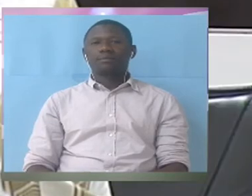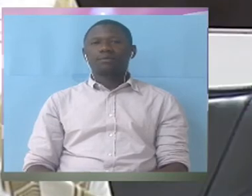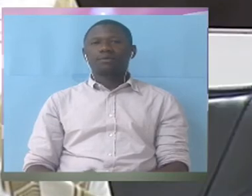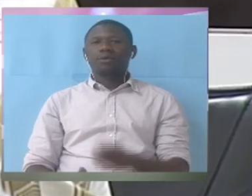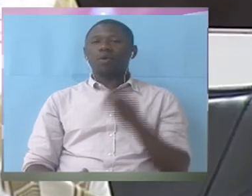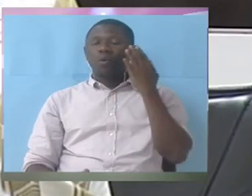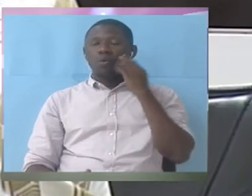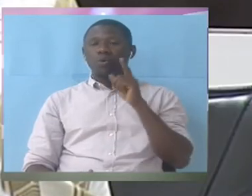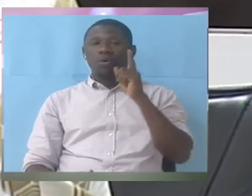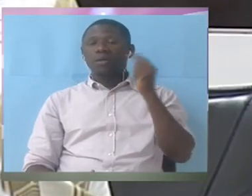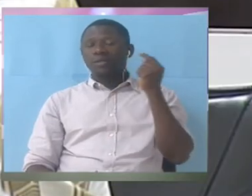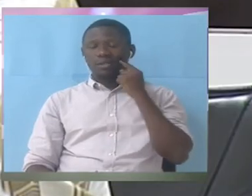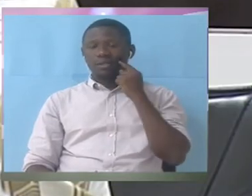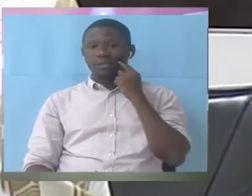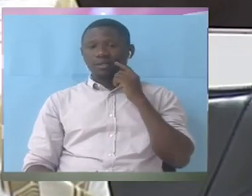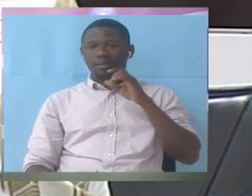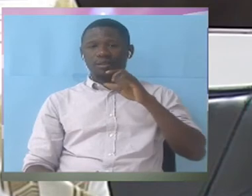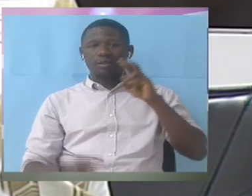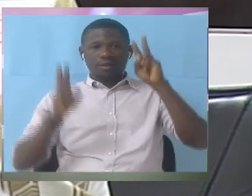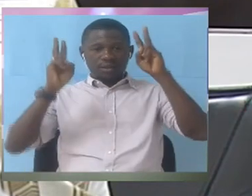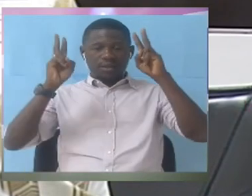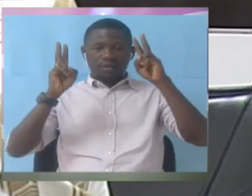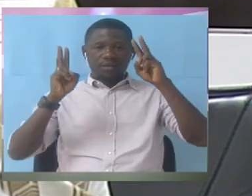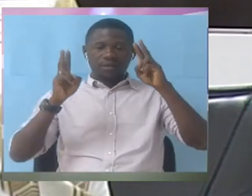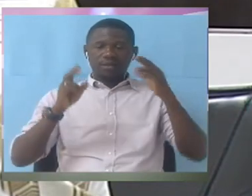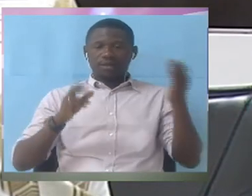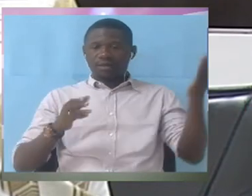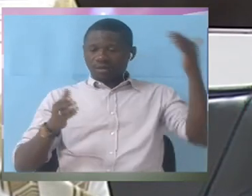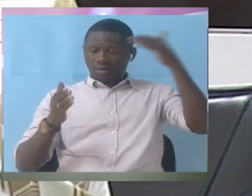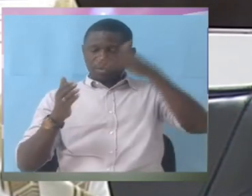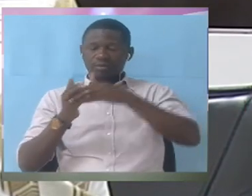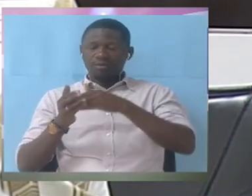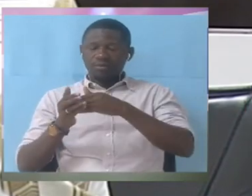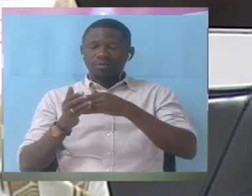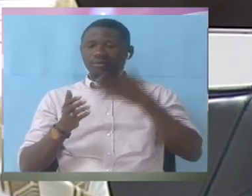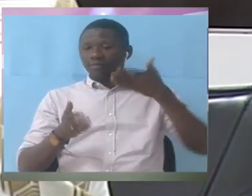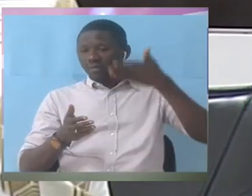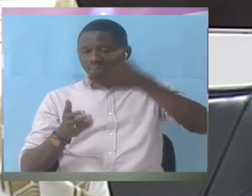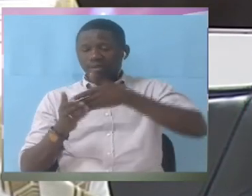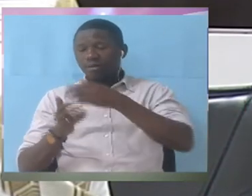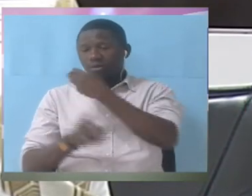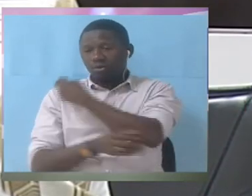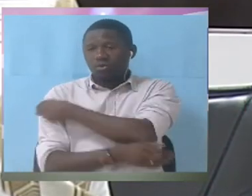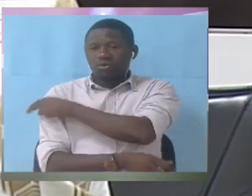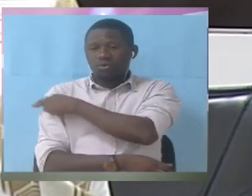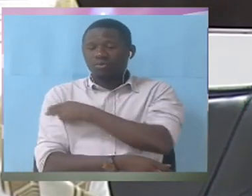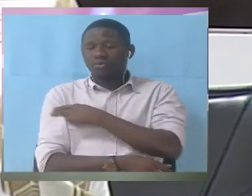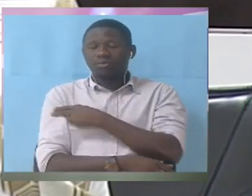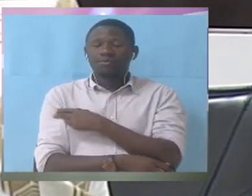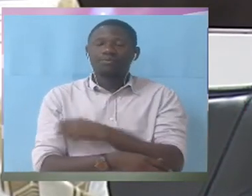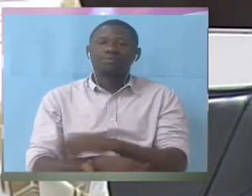one day Jame came to the hospital. Am benna bes bo xamne Jame ñew na ci l'hôpital bi.